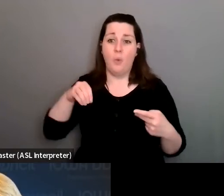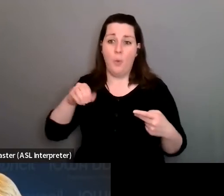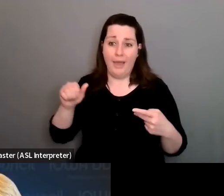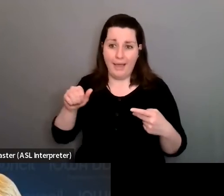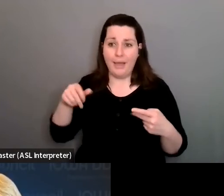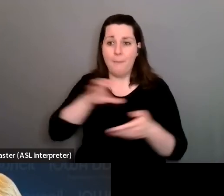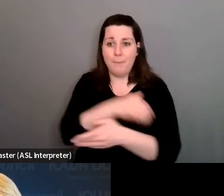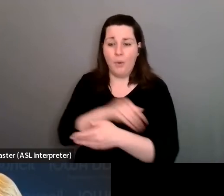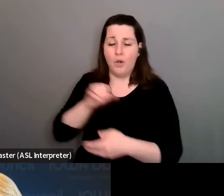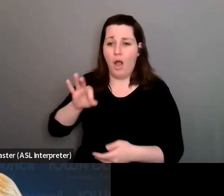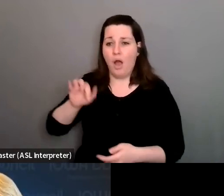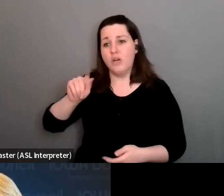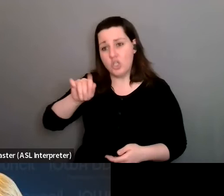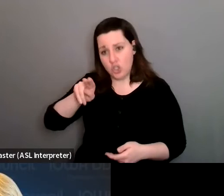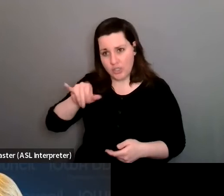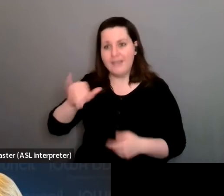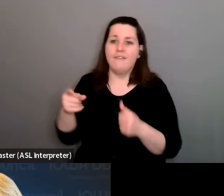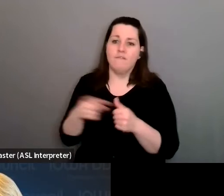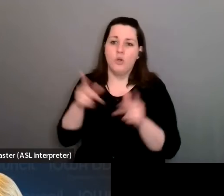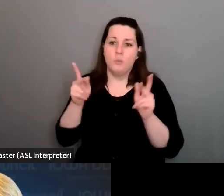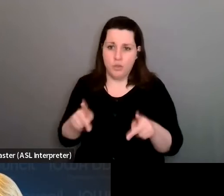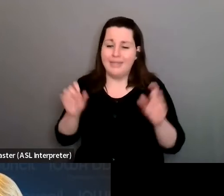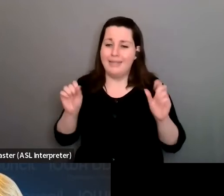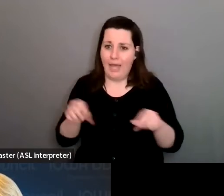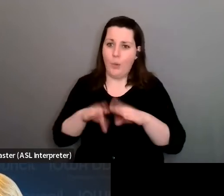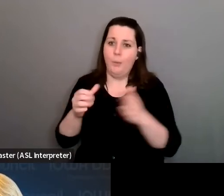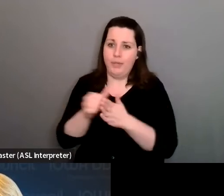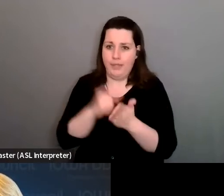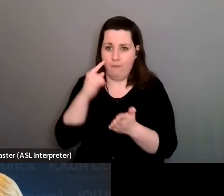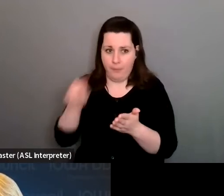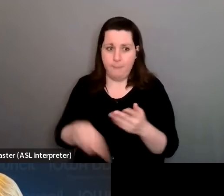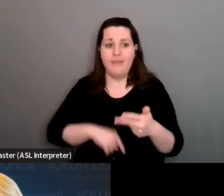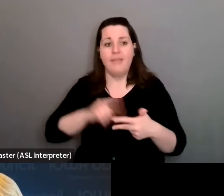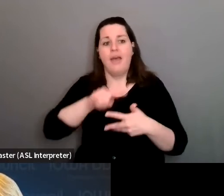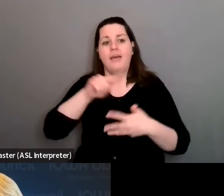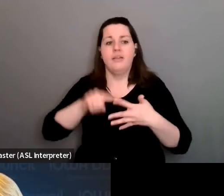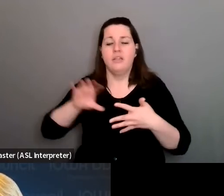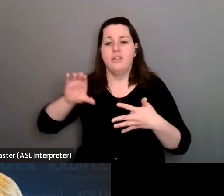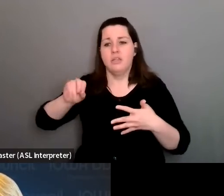are the first one that has that ability to open the account. And then it moves from there to a